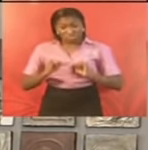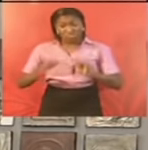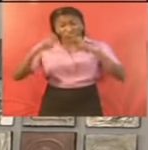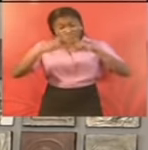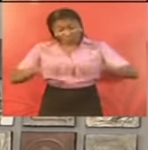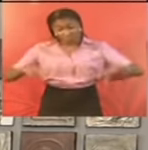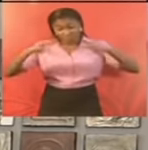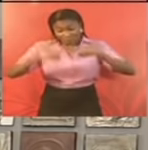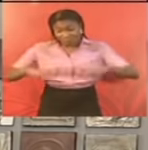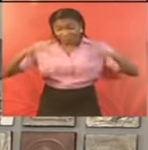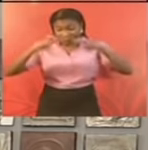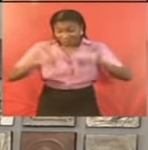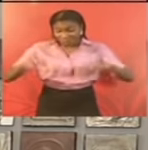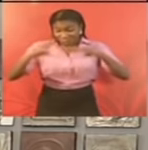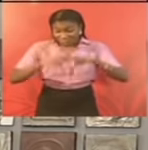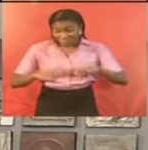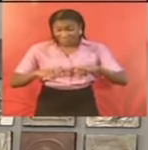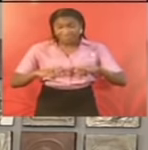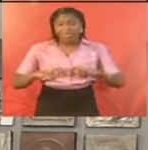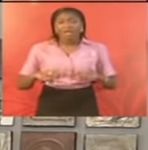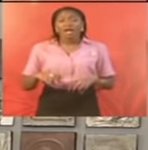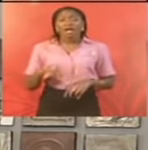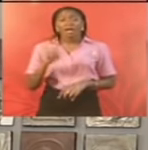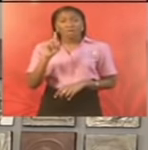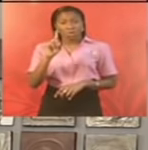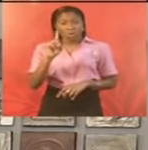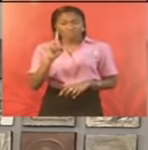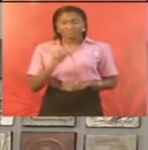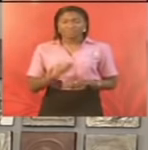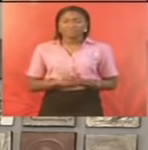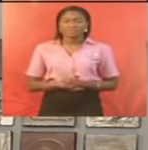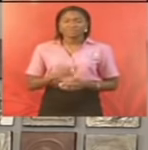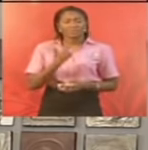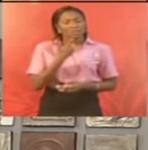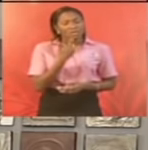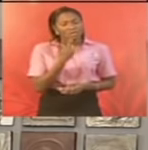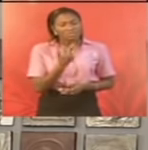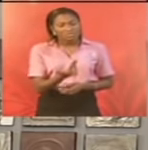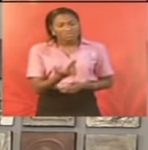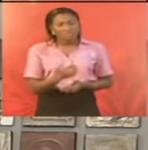contact tracing, we do 2 things. We attempt